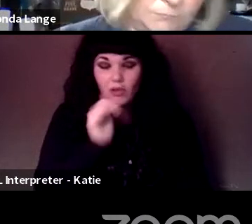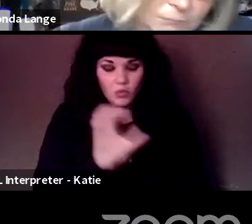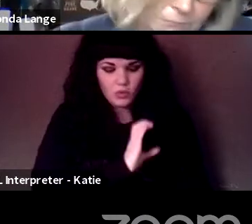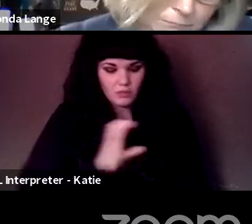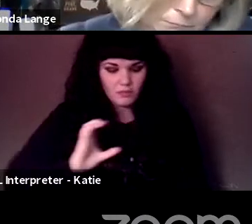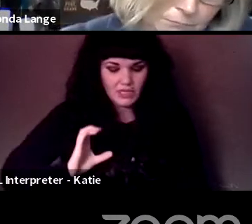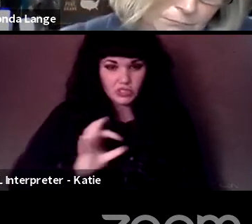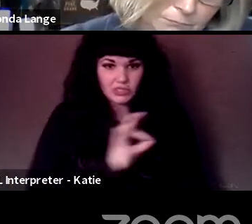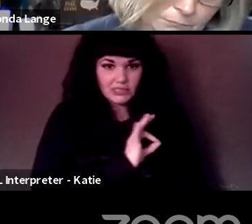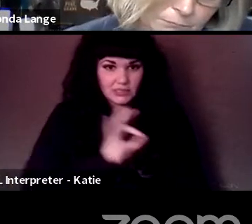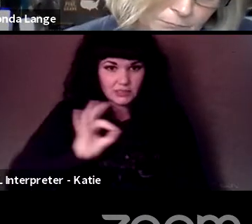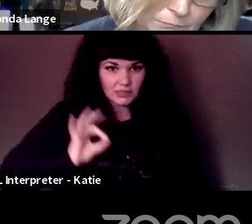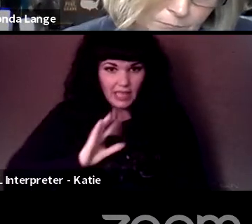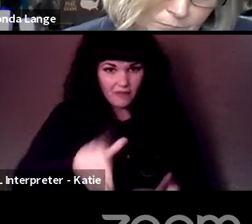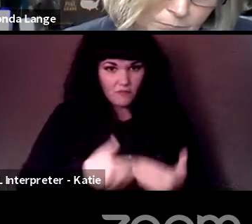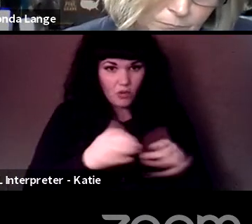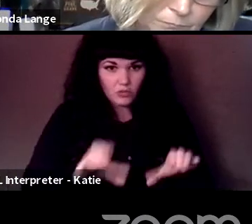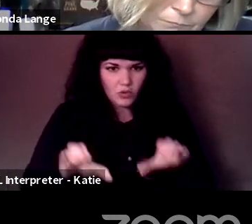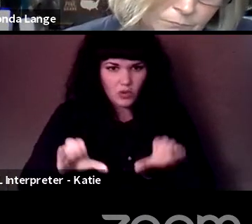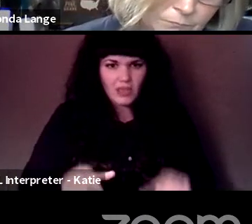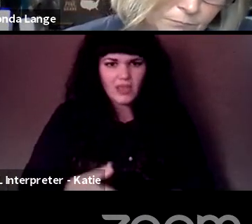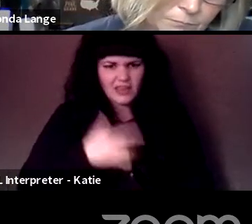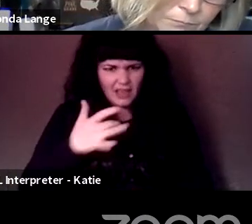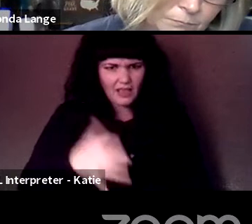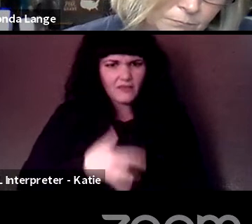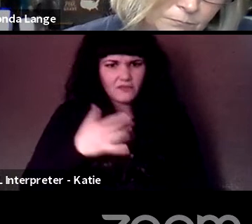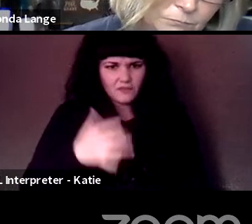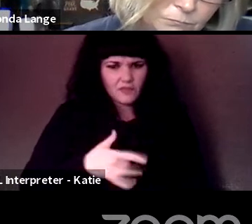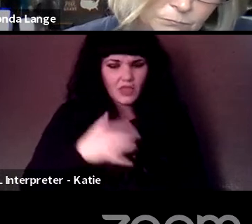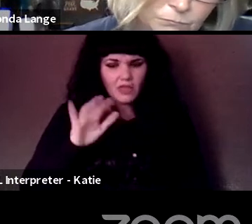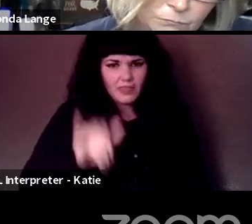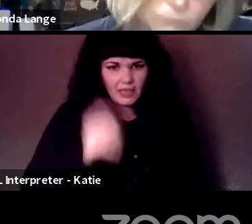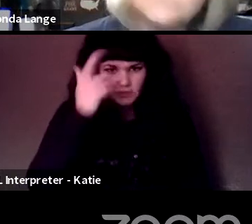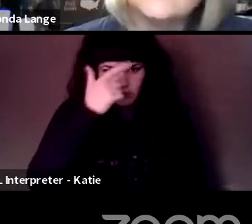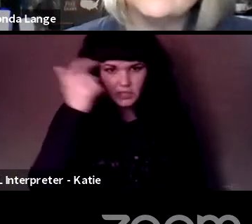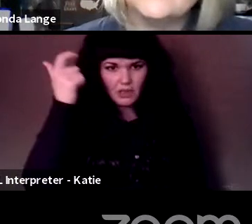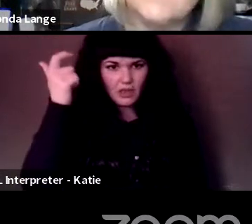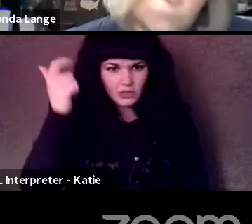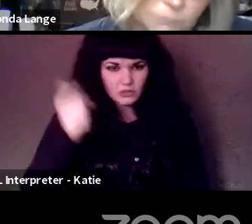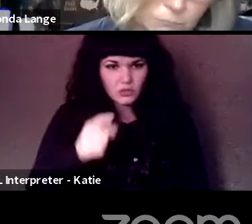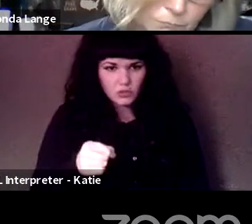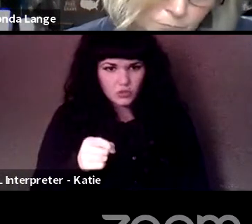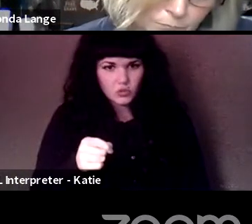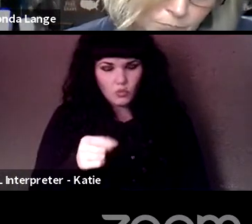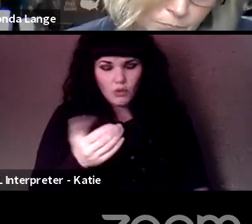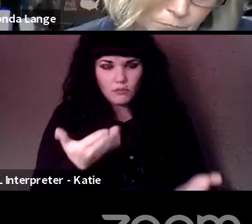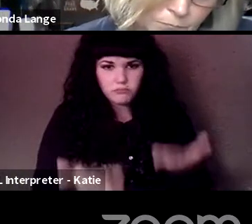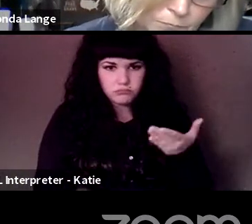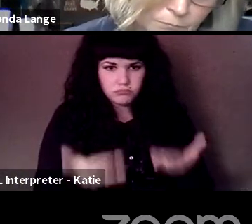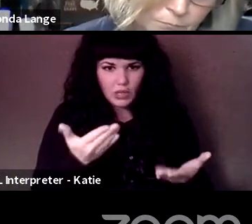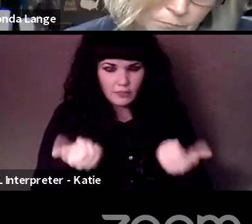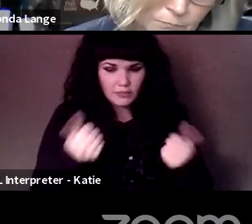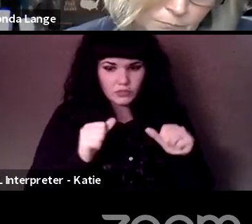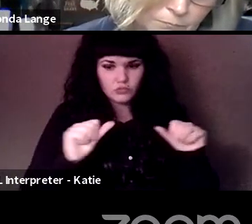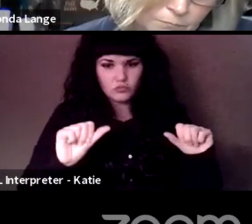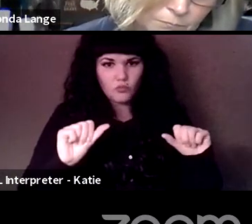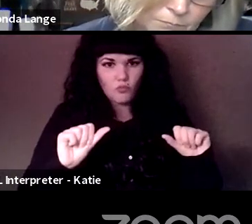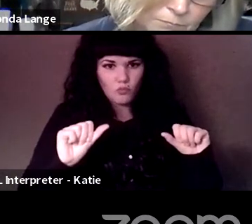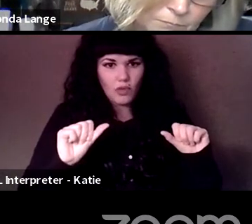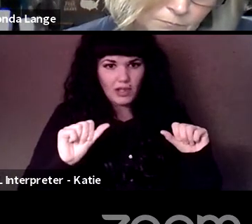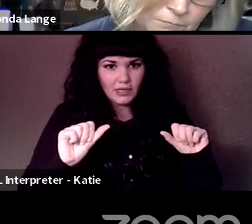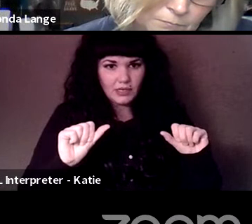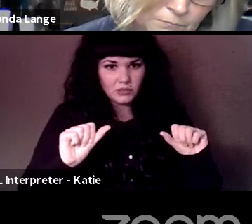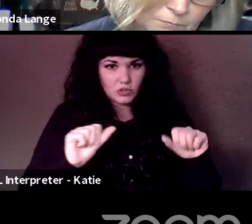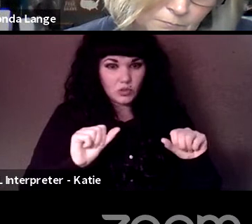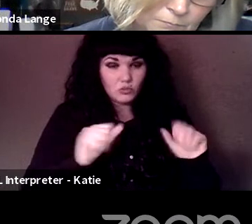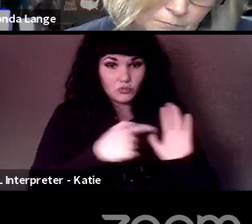that that is to get a little dog whistle to all of you folks that you work with. Maybe your voters, not politicians, folks, said we're not working with that guy,